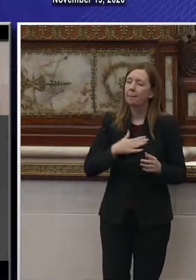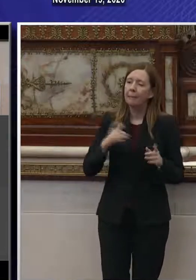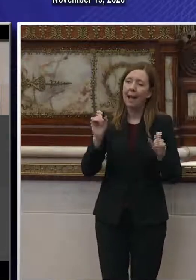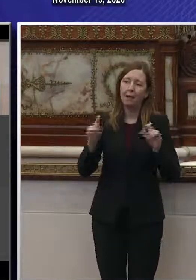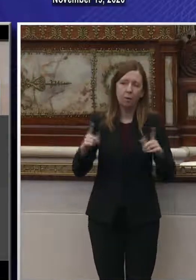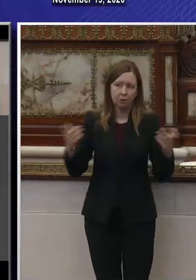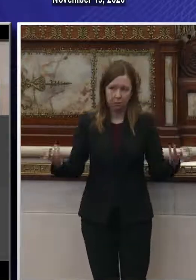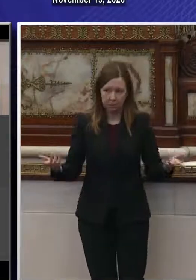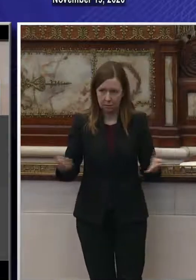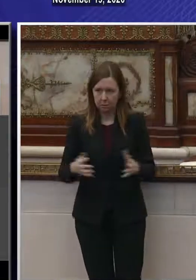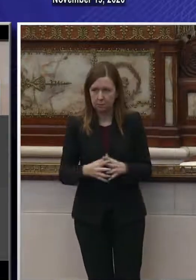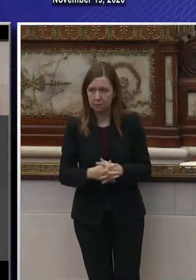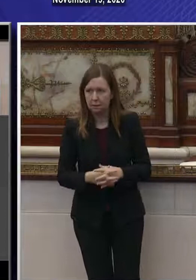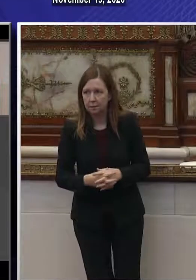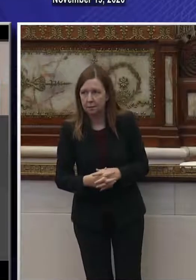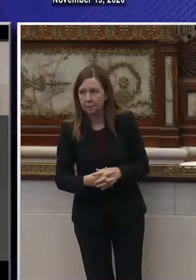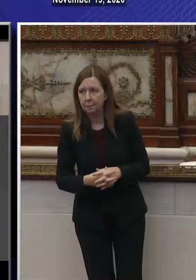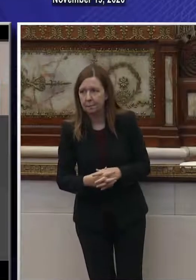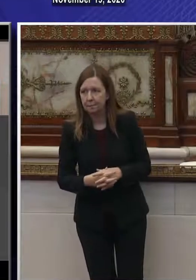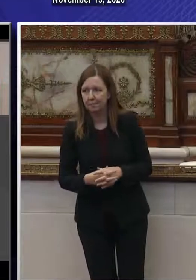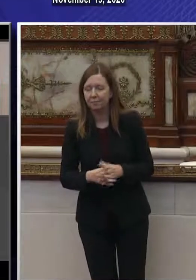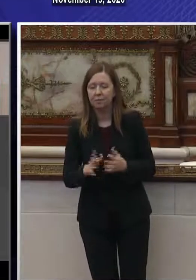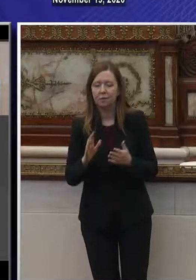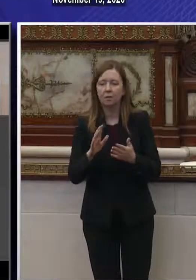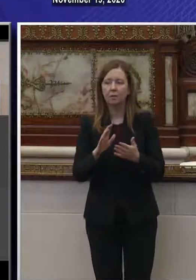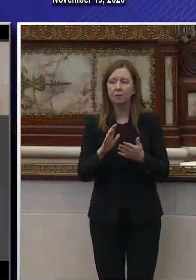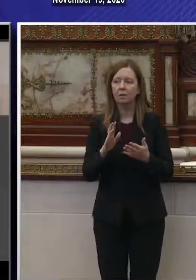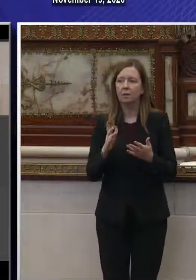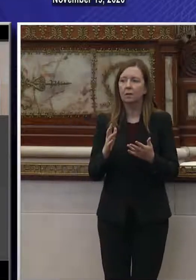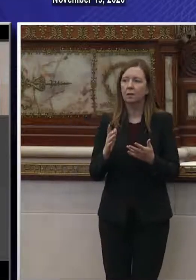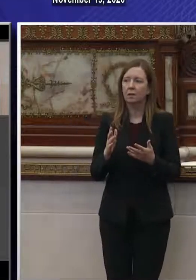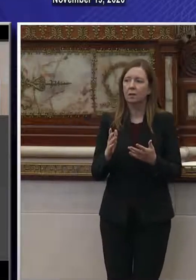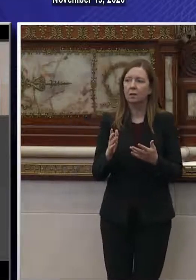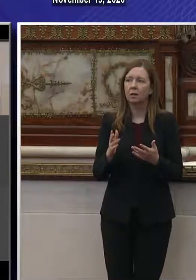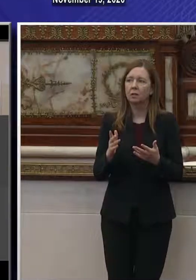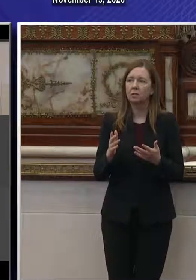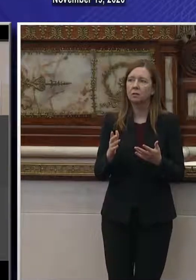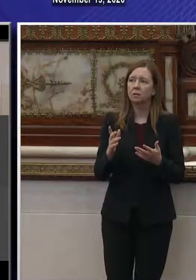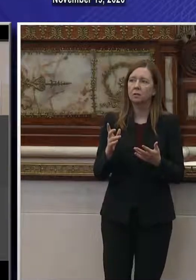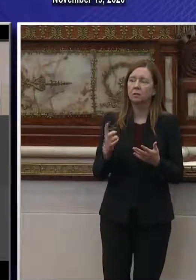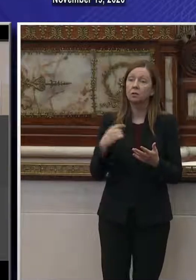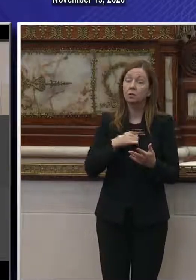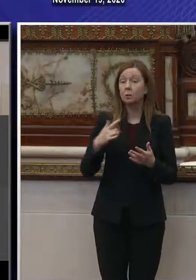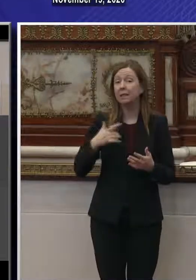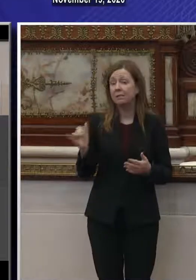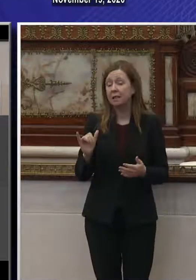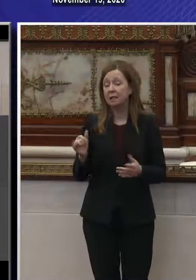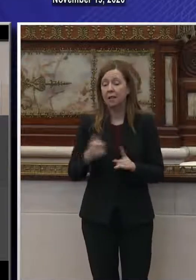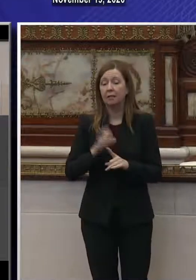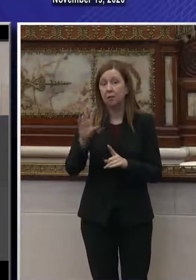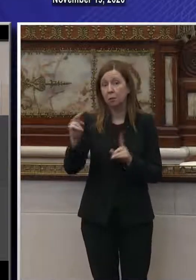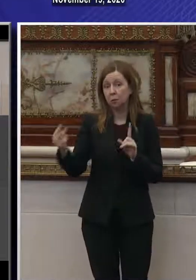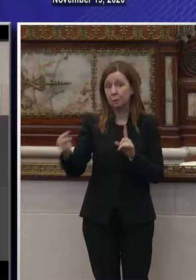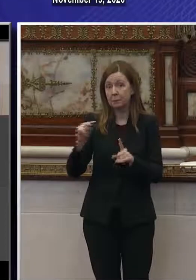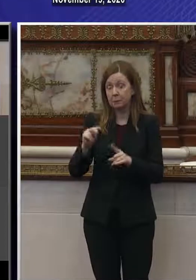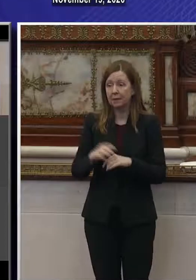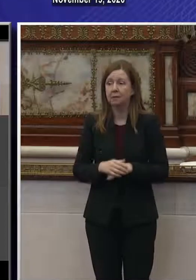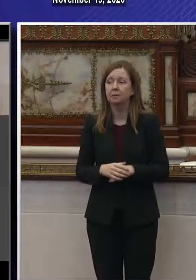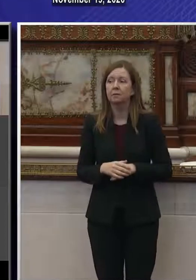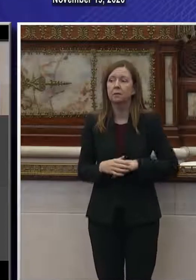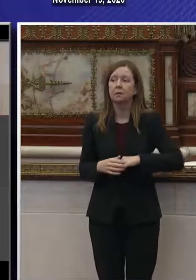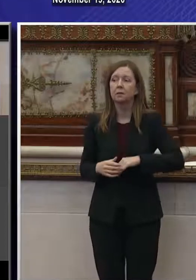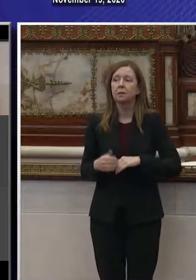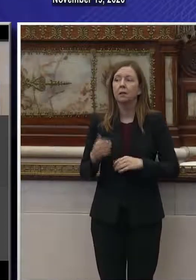have are those areas, do we feel like, from your perspective, you